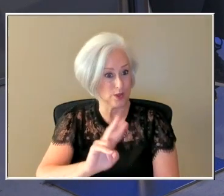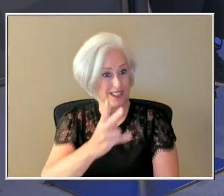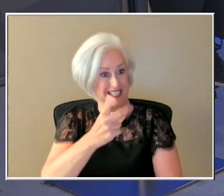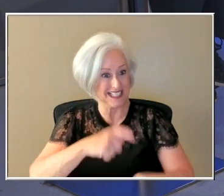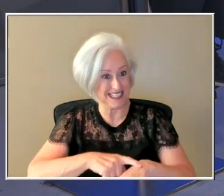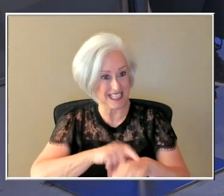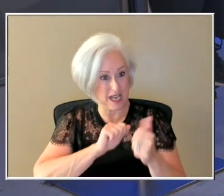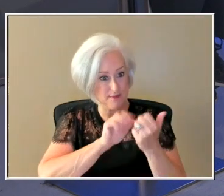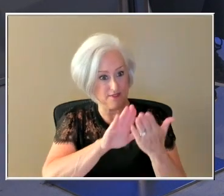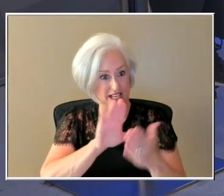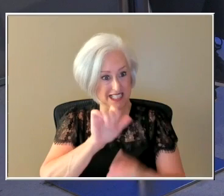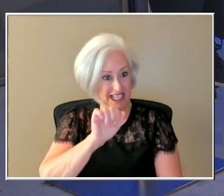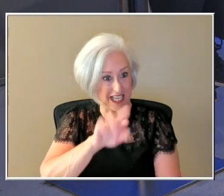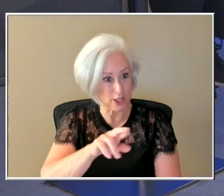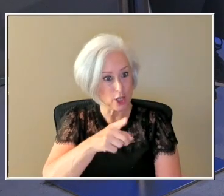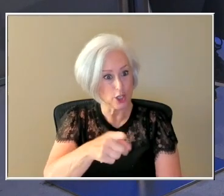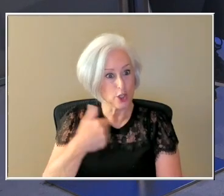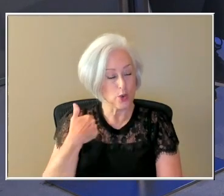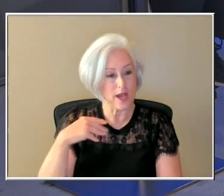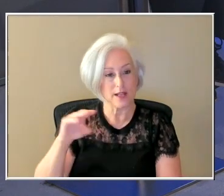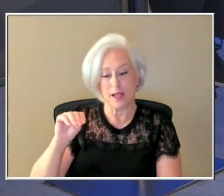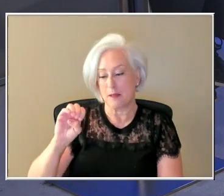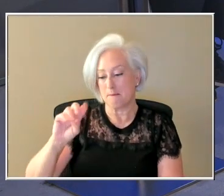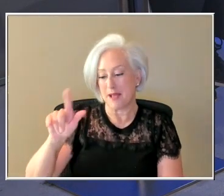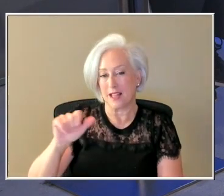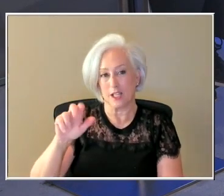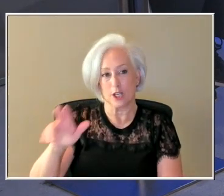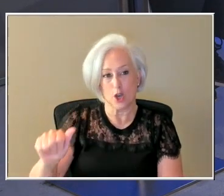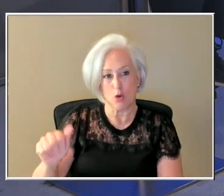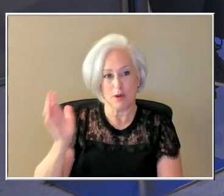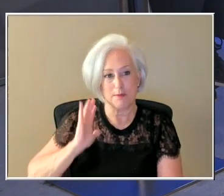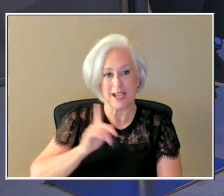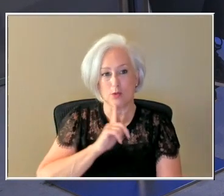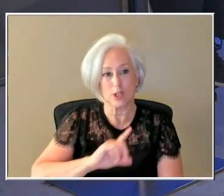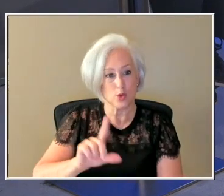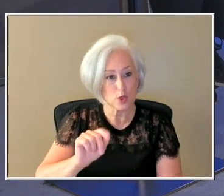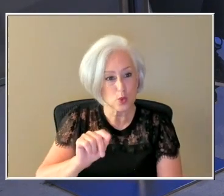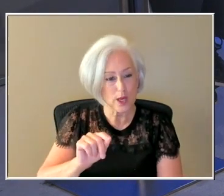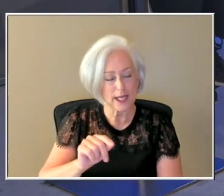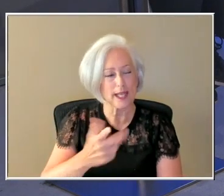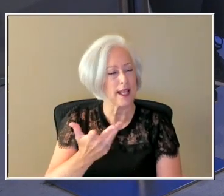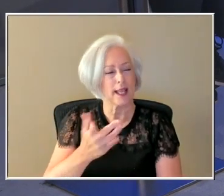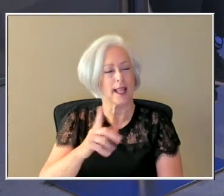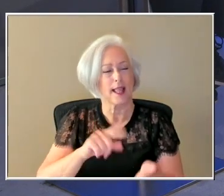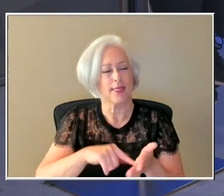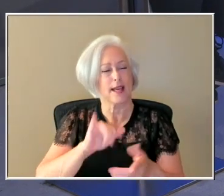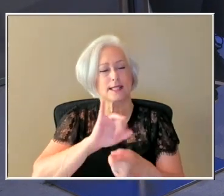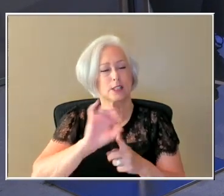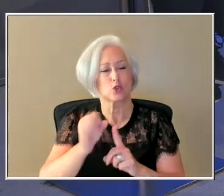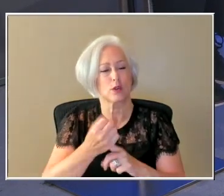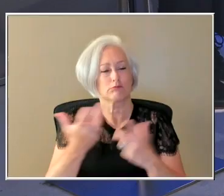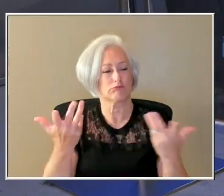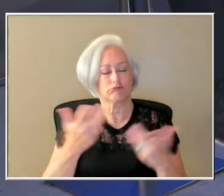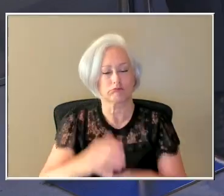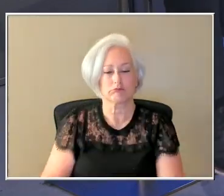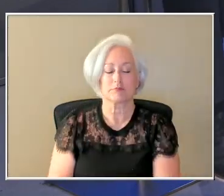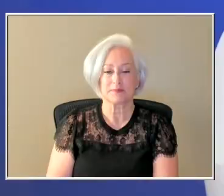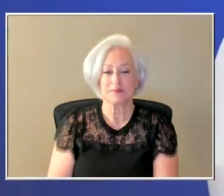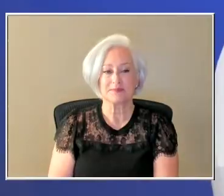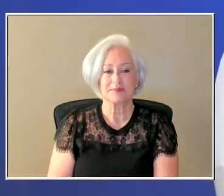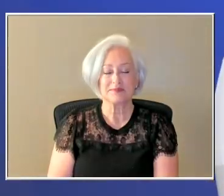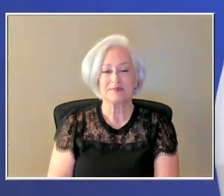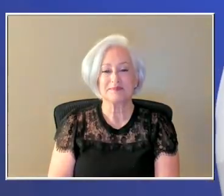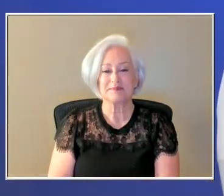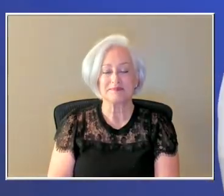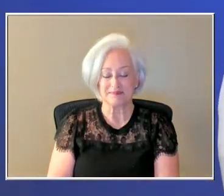You were also treated for melanoma, I understand, back in your 20s. Right. What was the circumstances there, and how did you get through that? I thought